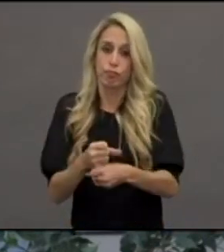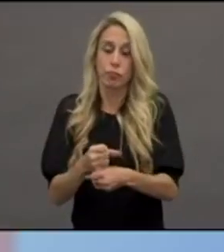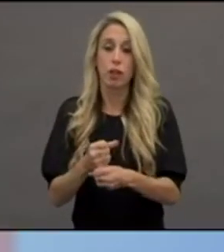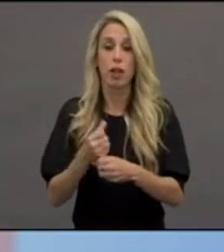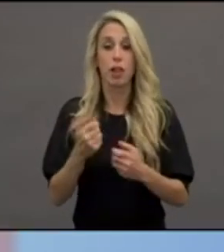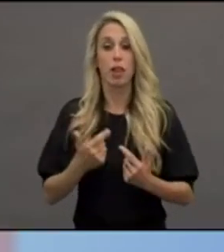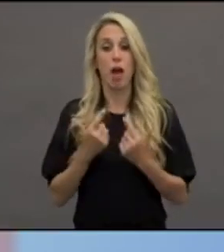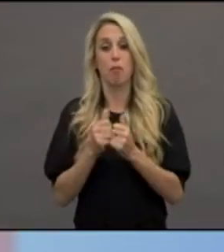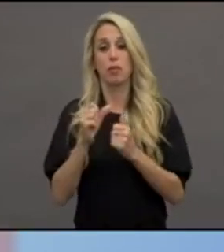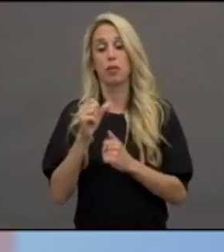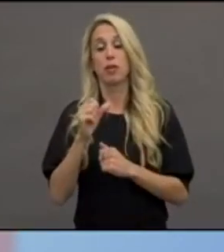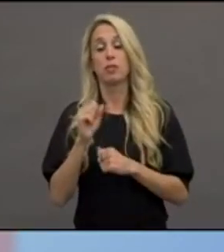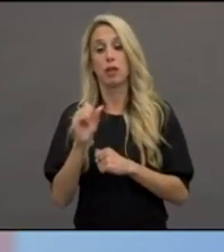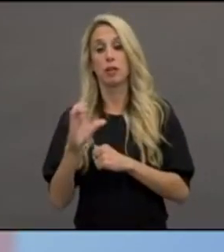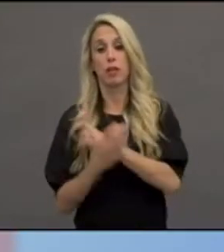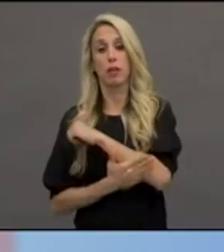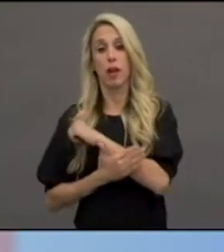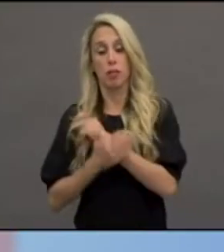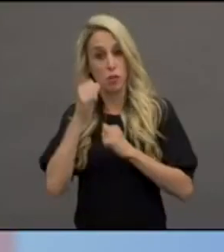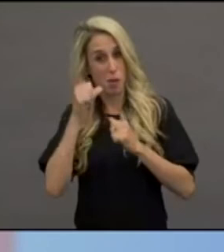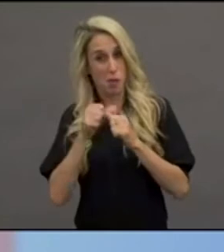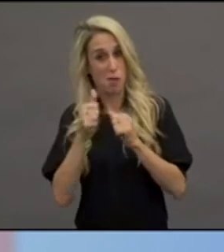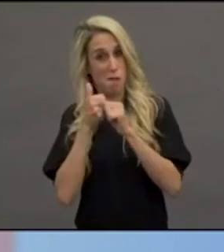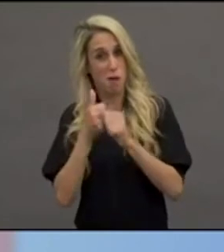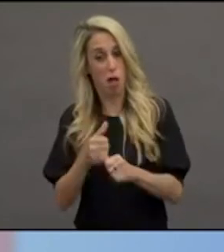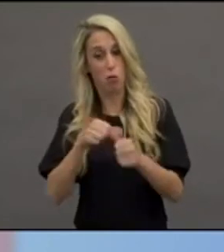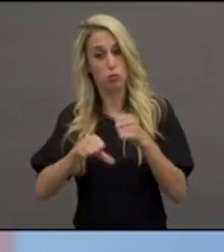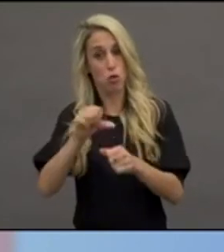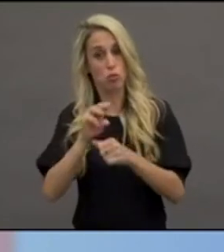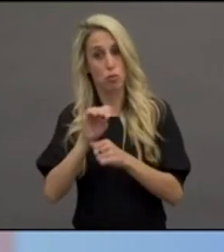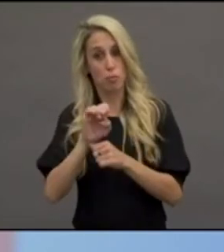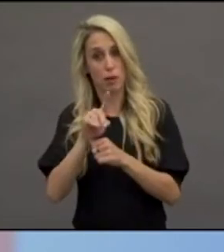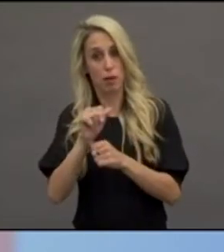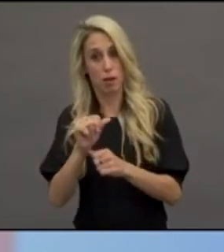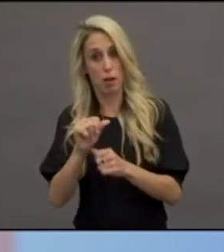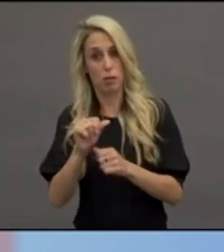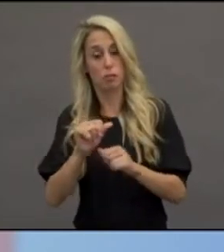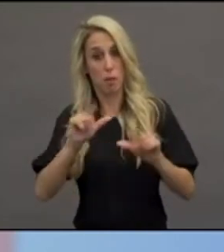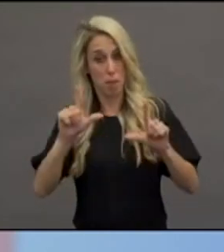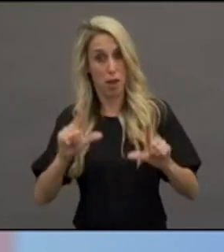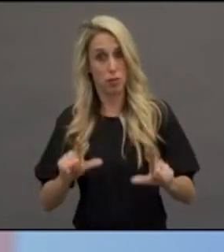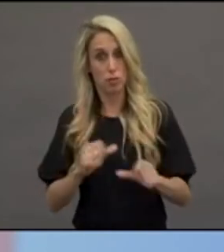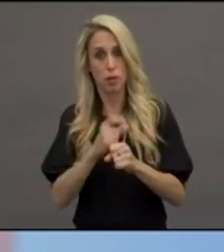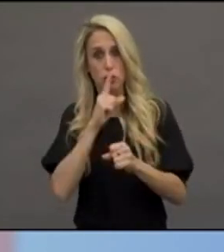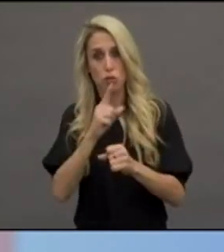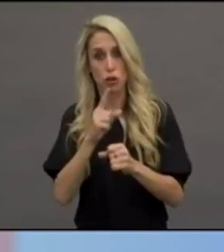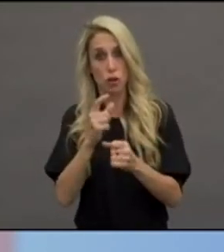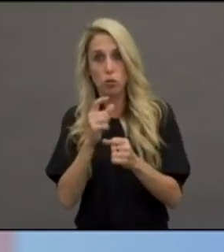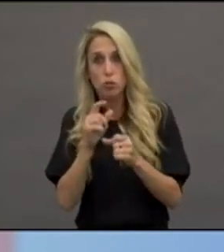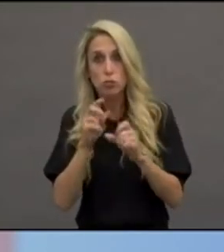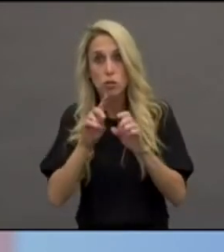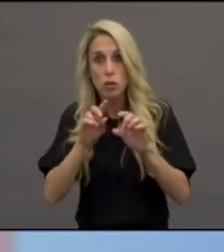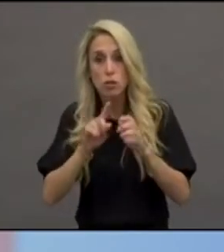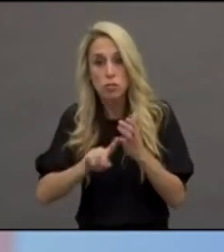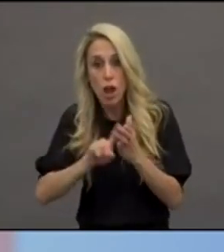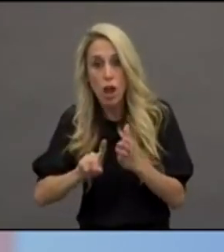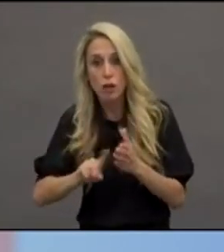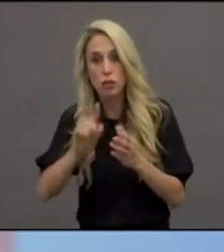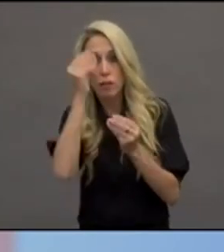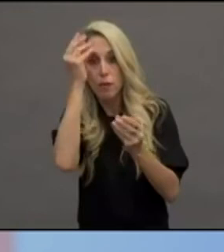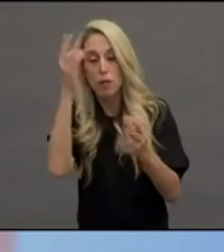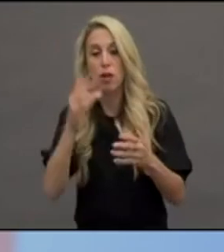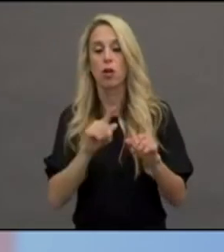of Santa Clara. Remember to follow our social media pages to stay updated on information, as well as go to